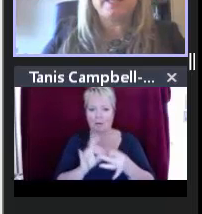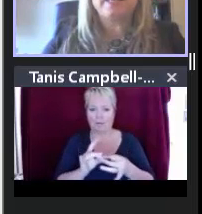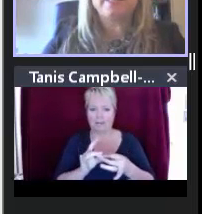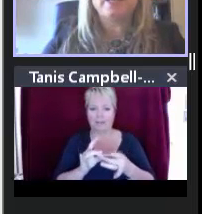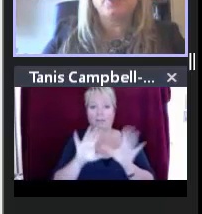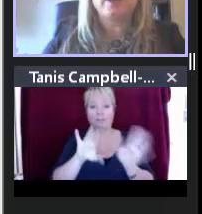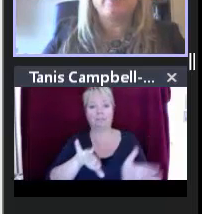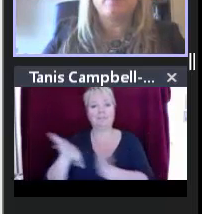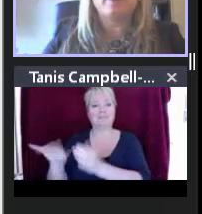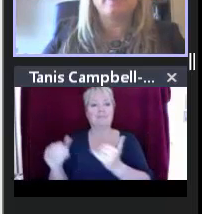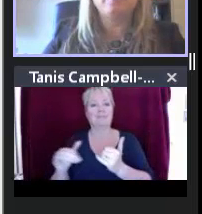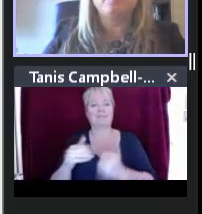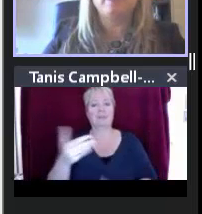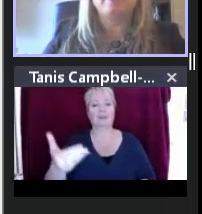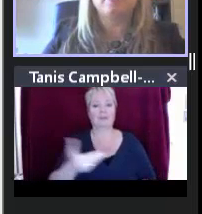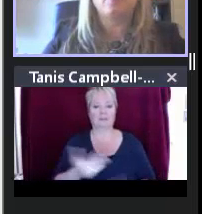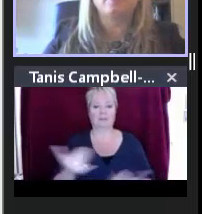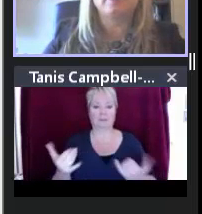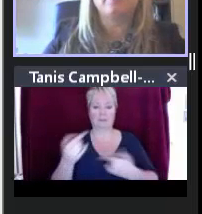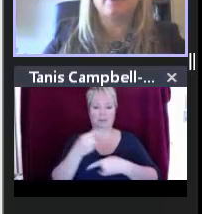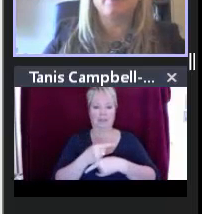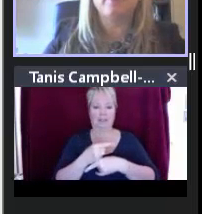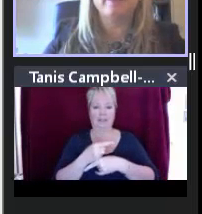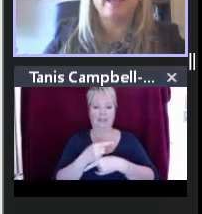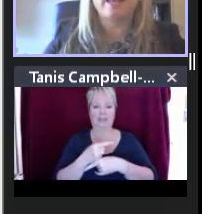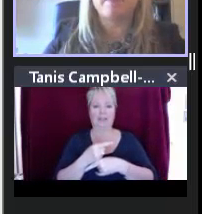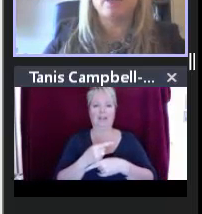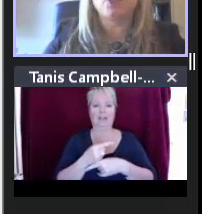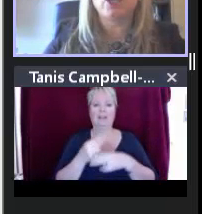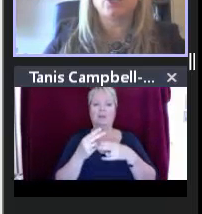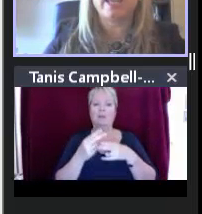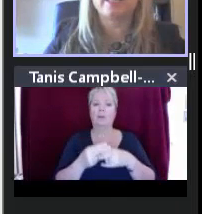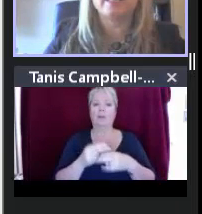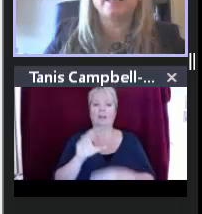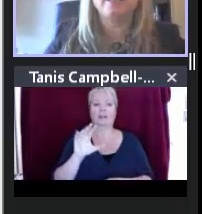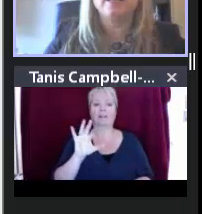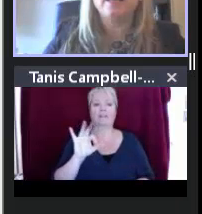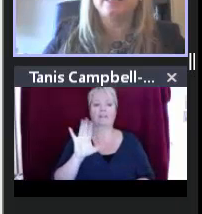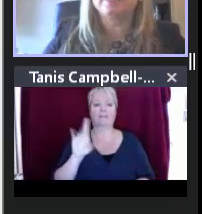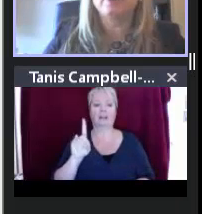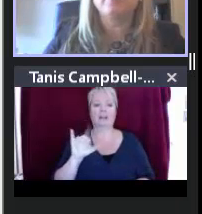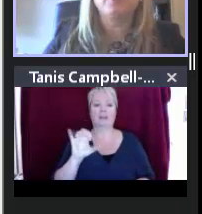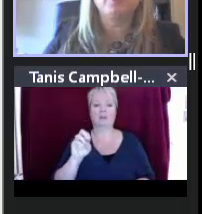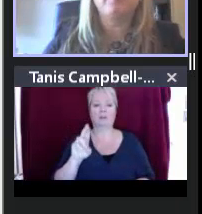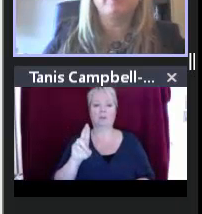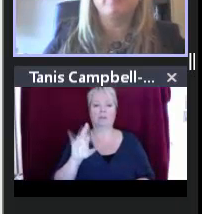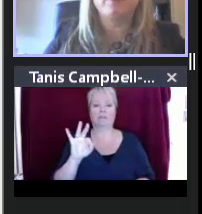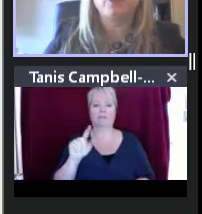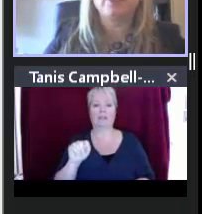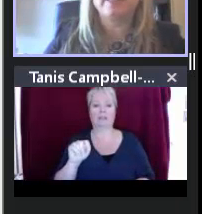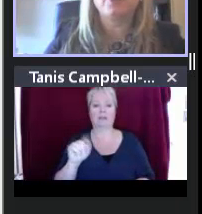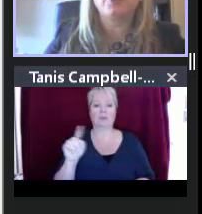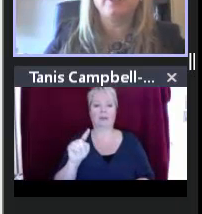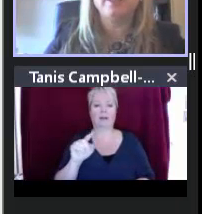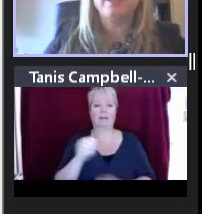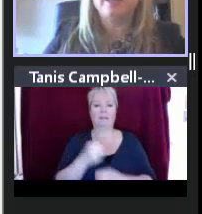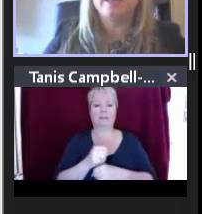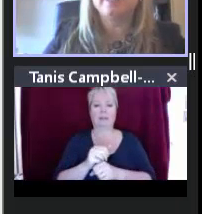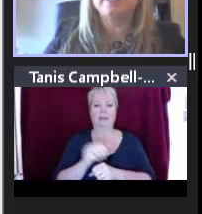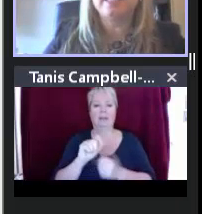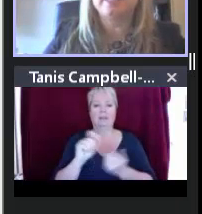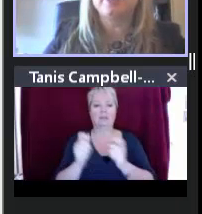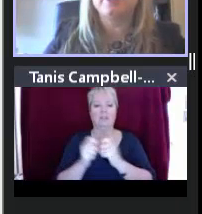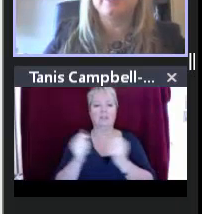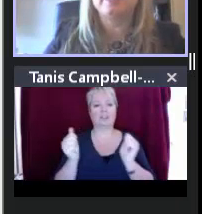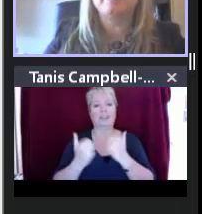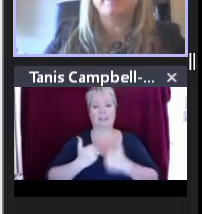Welcome to today's session, everyone. We like to call this Find Your Fit at Make a Change Canada. It's our version of an information session,